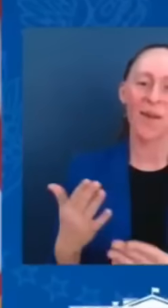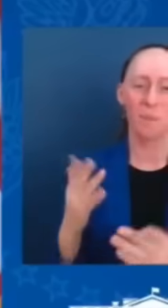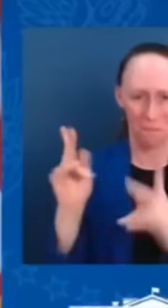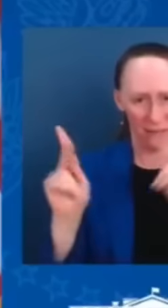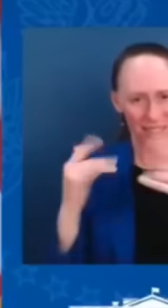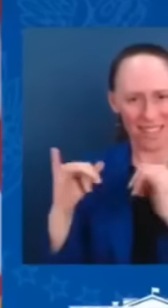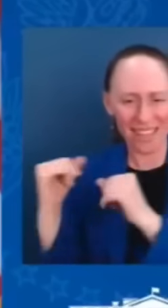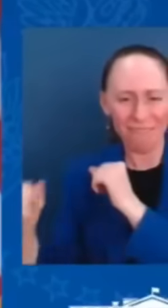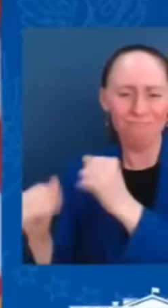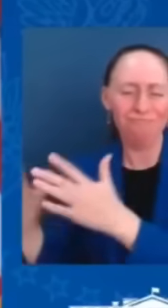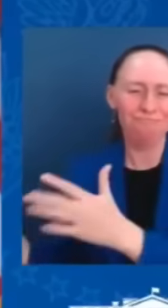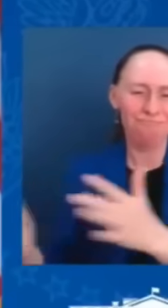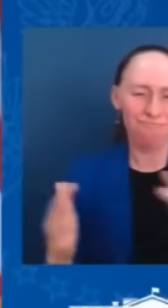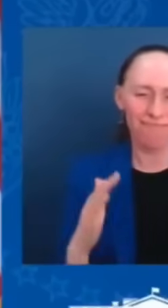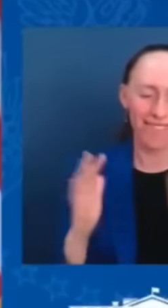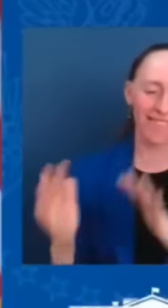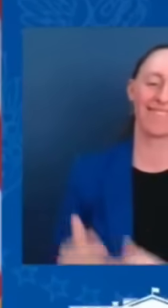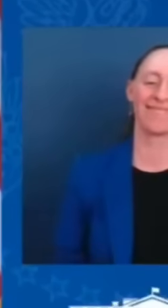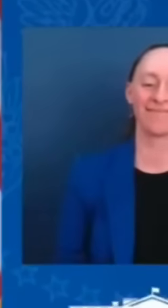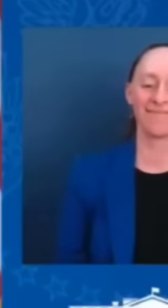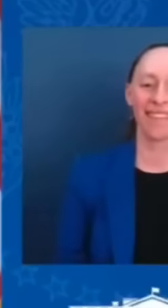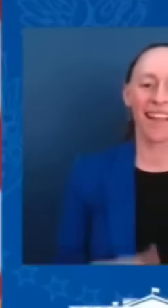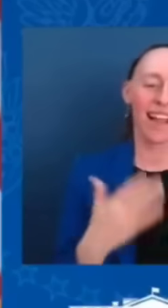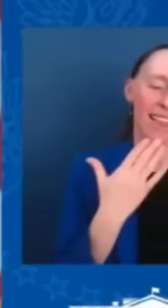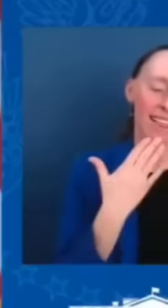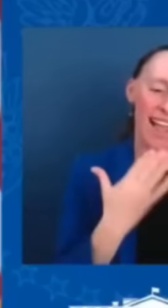you. Please.